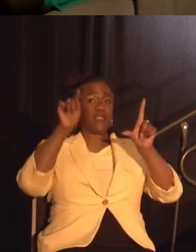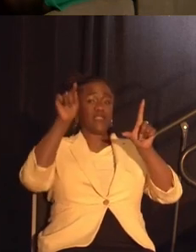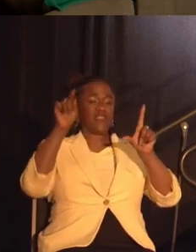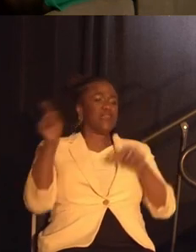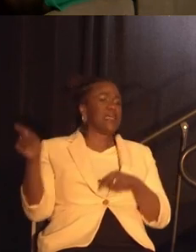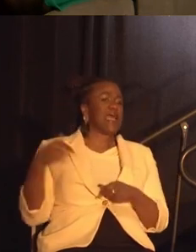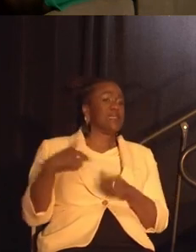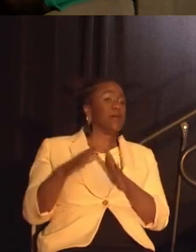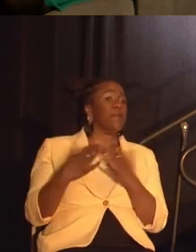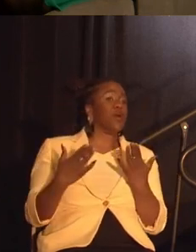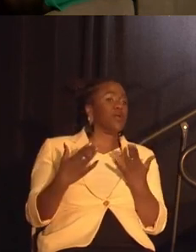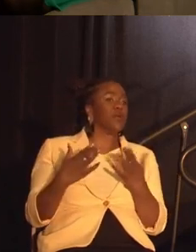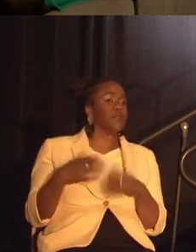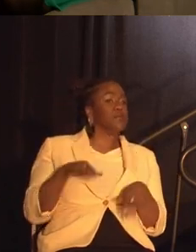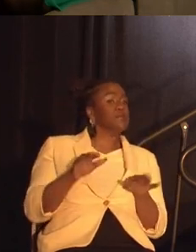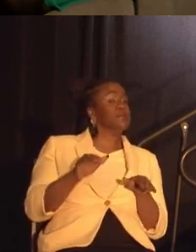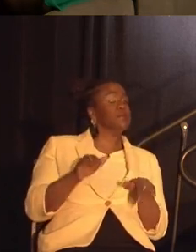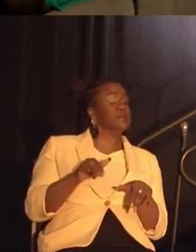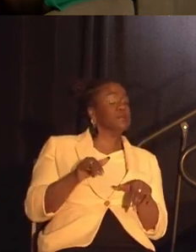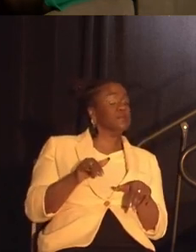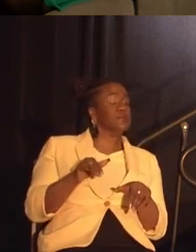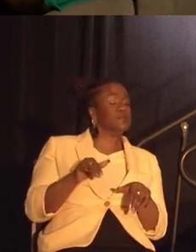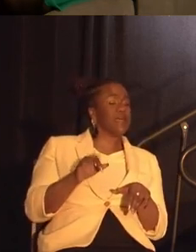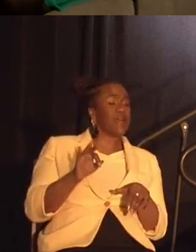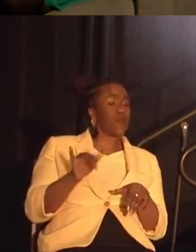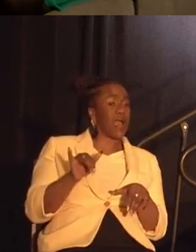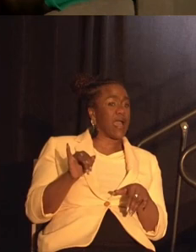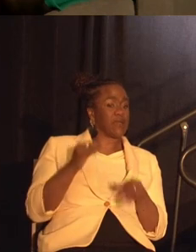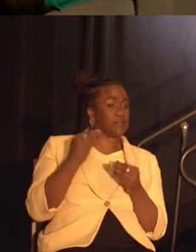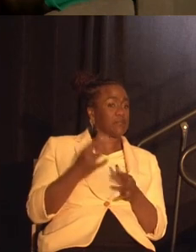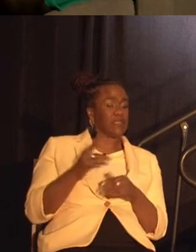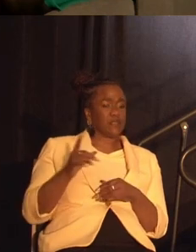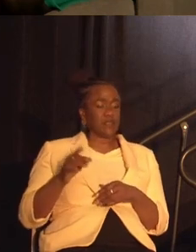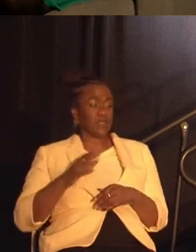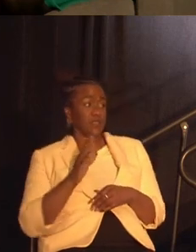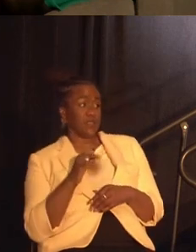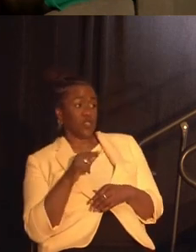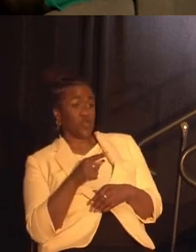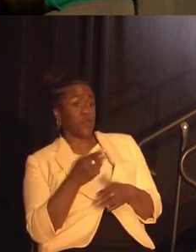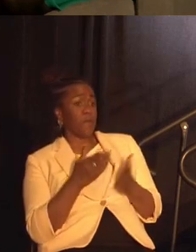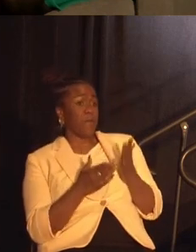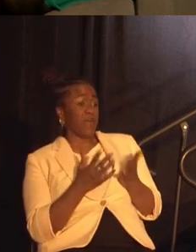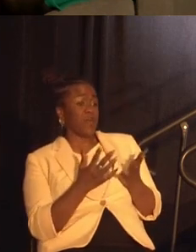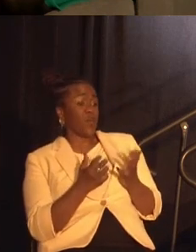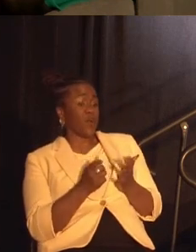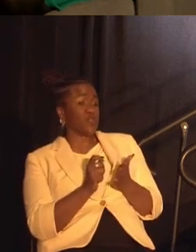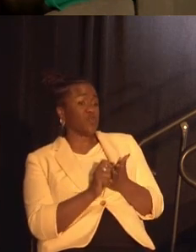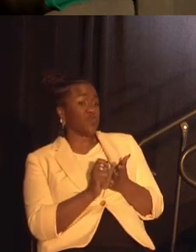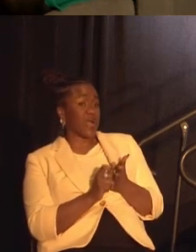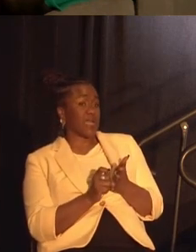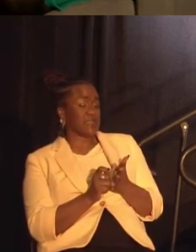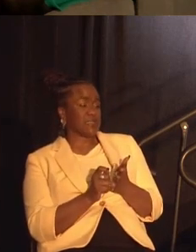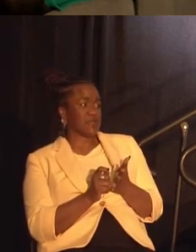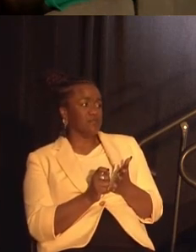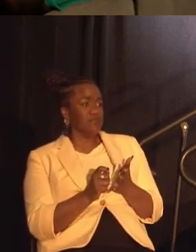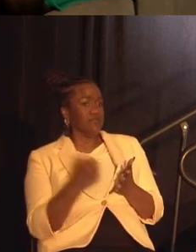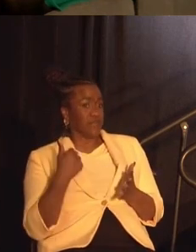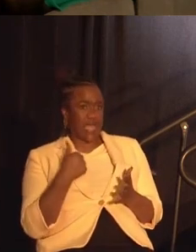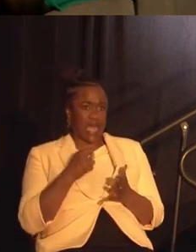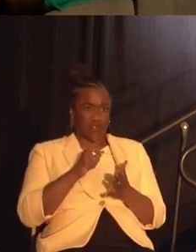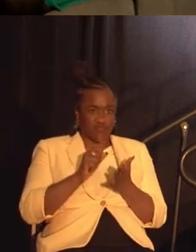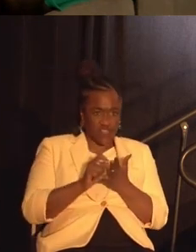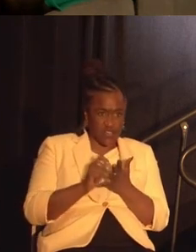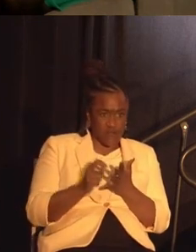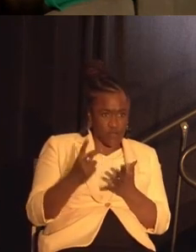out, Haymarket, FYI, and it said, you made me want to write, and I haven't written in like 2 years. Mm-hmm. And